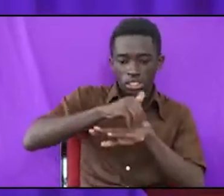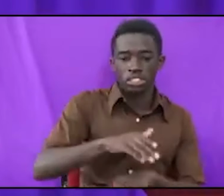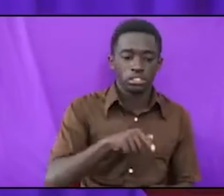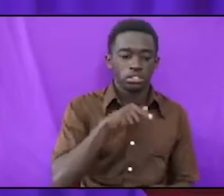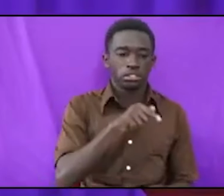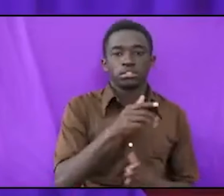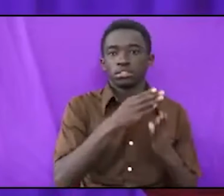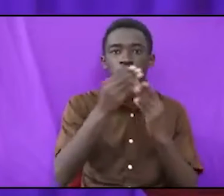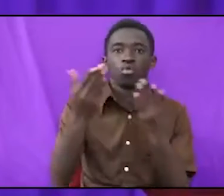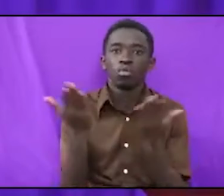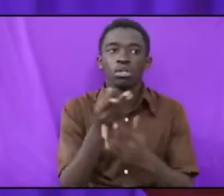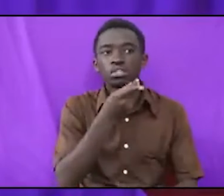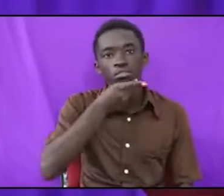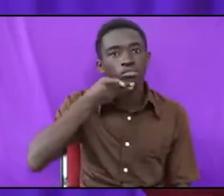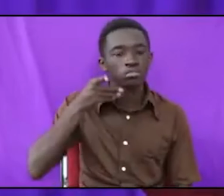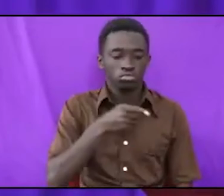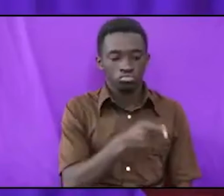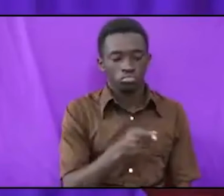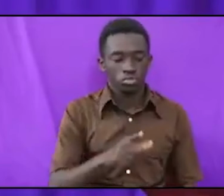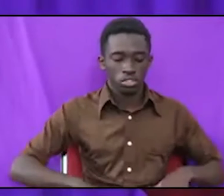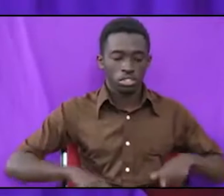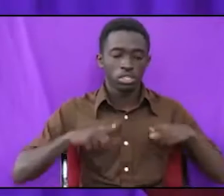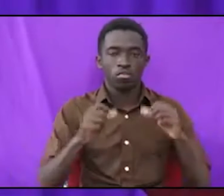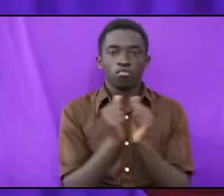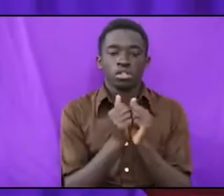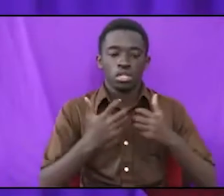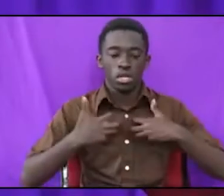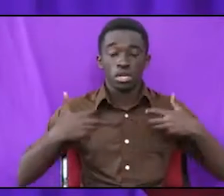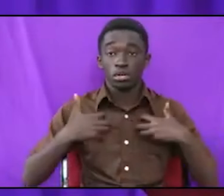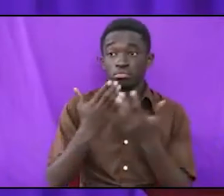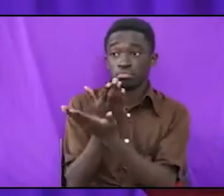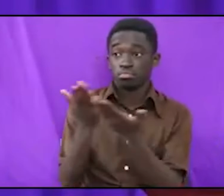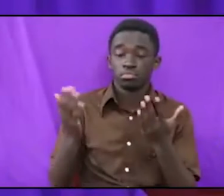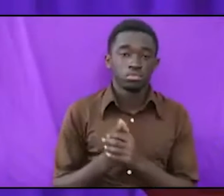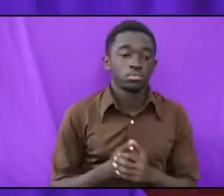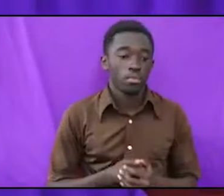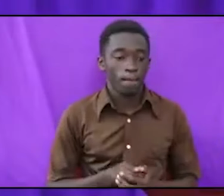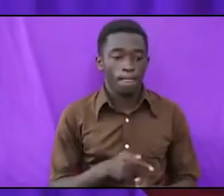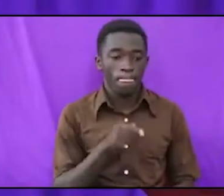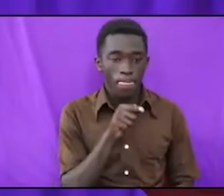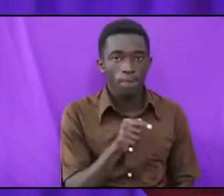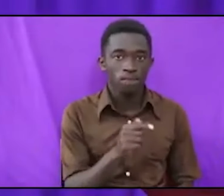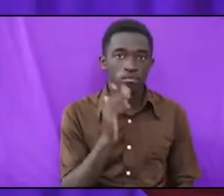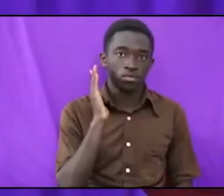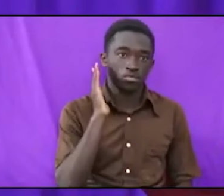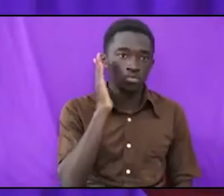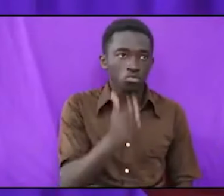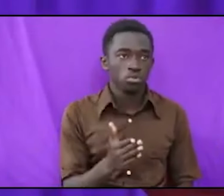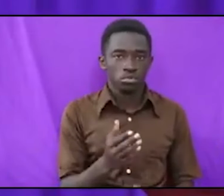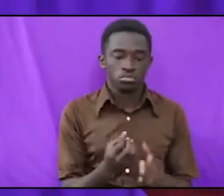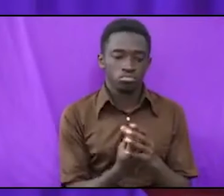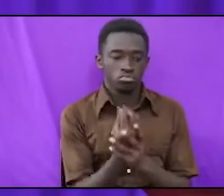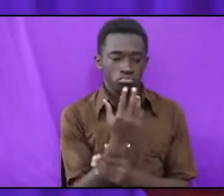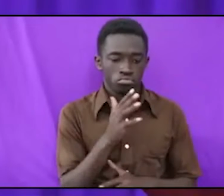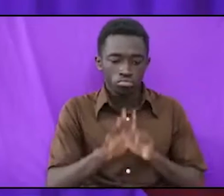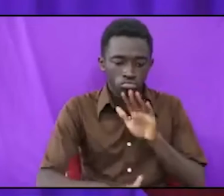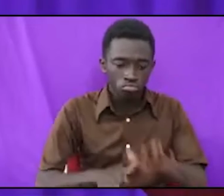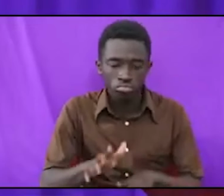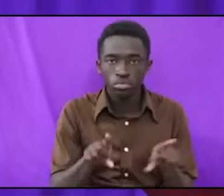to live amongst animals. And you will grow feed like an animal, you will eat